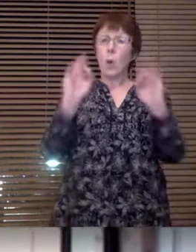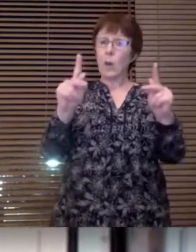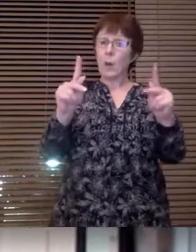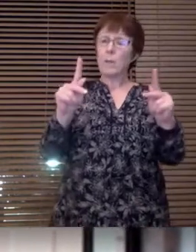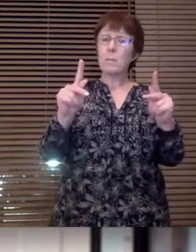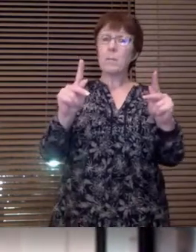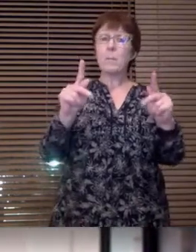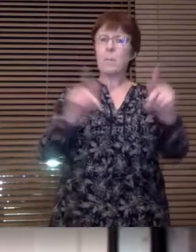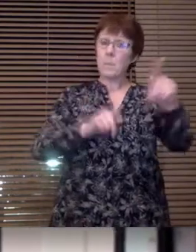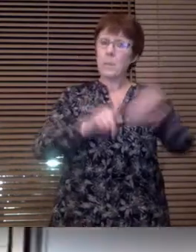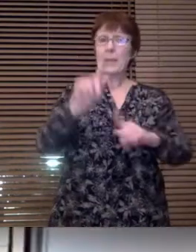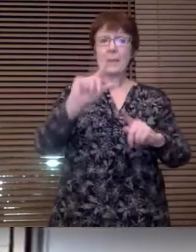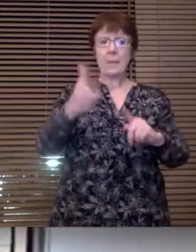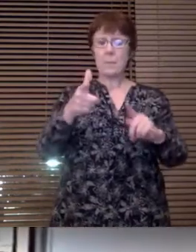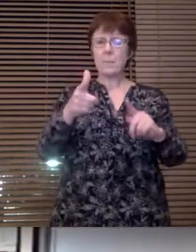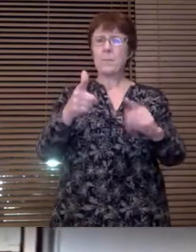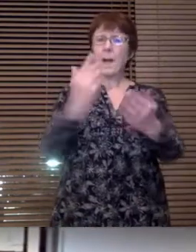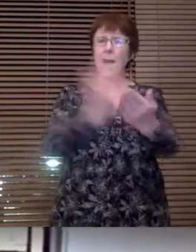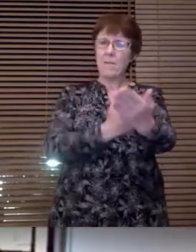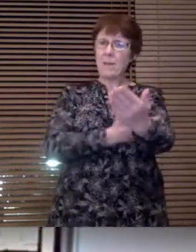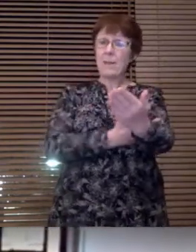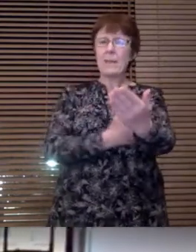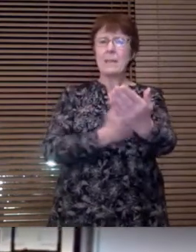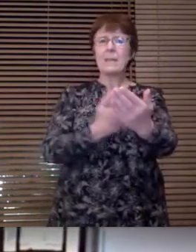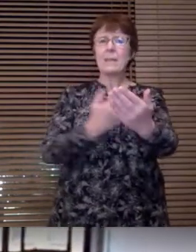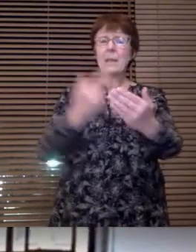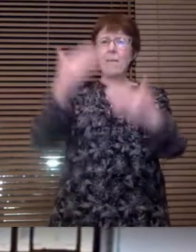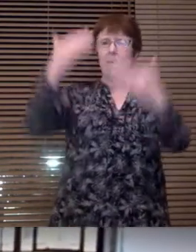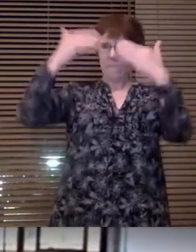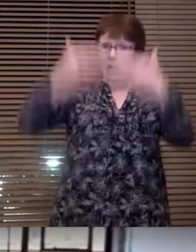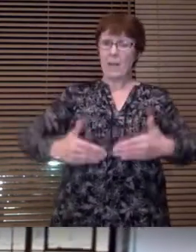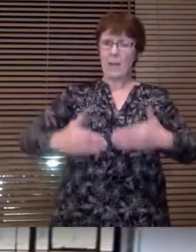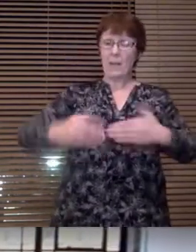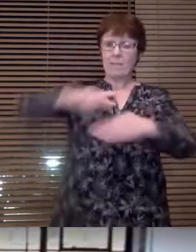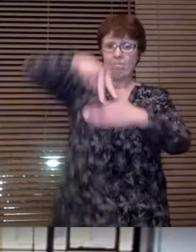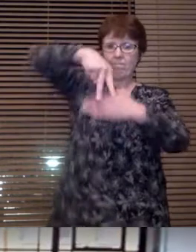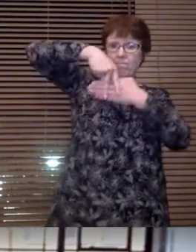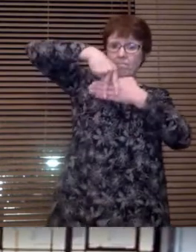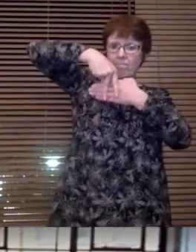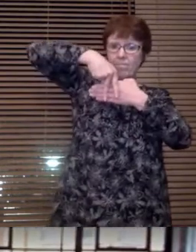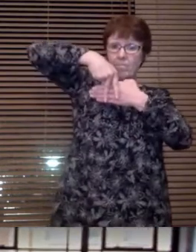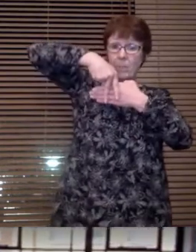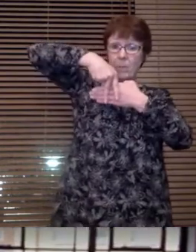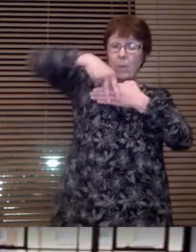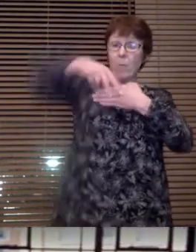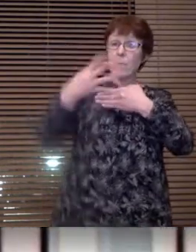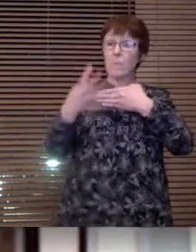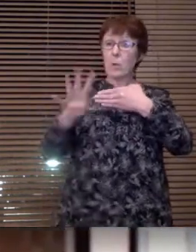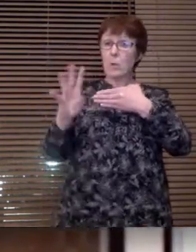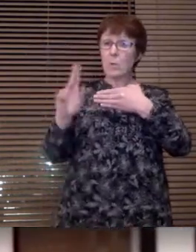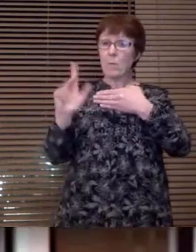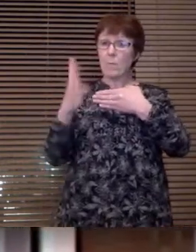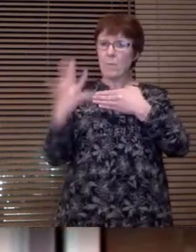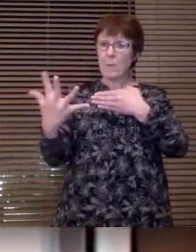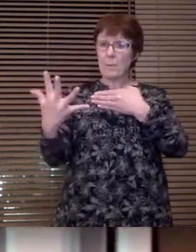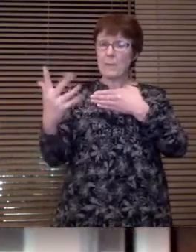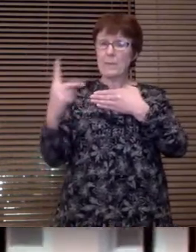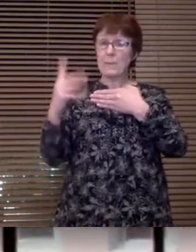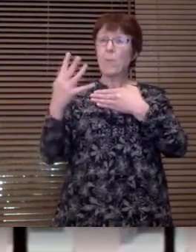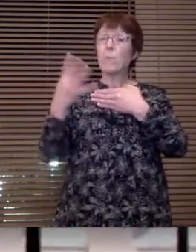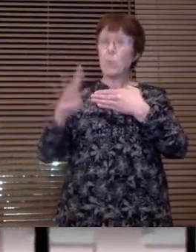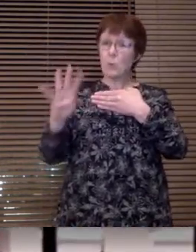smash this handstand circuit. We move on to the first exercise, which is the wall stand. We're going to be doing 45 seconds over to the